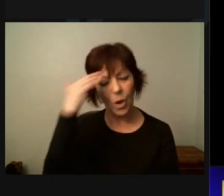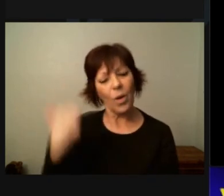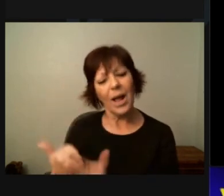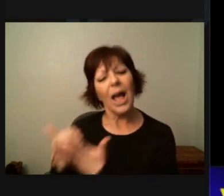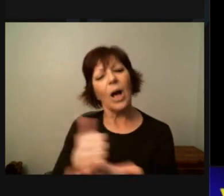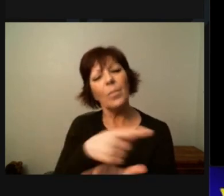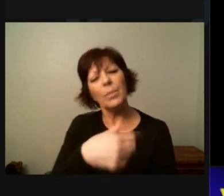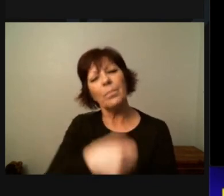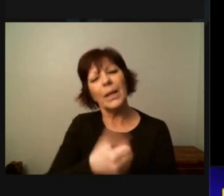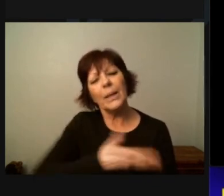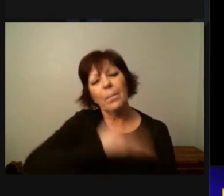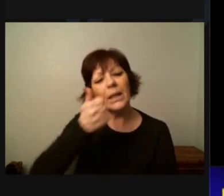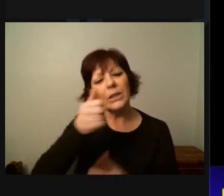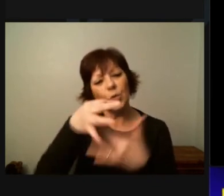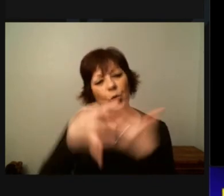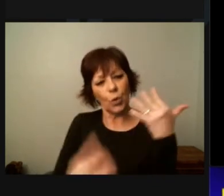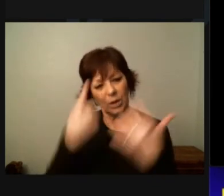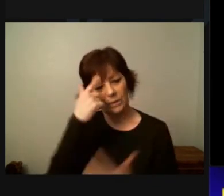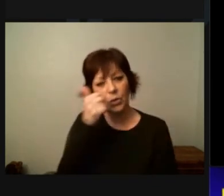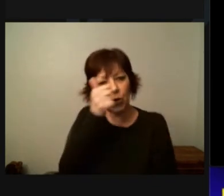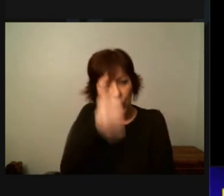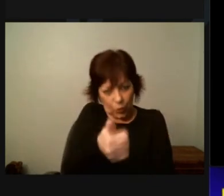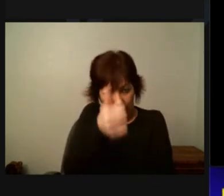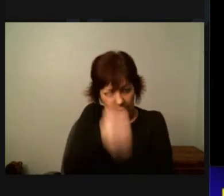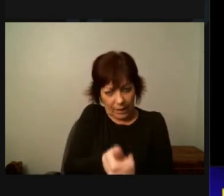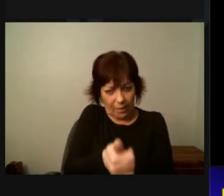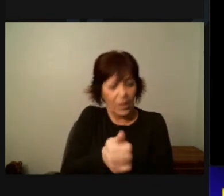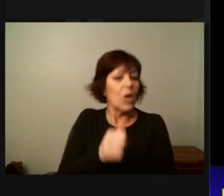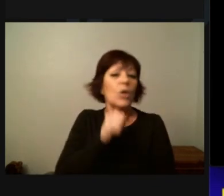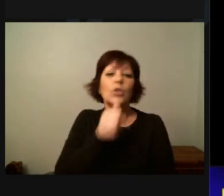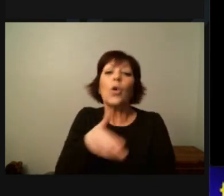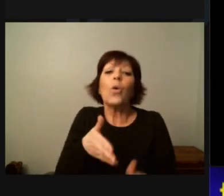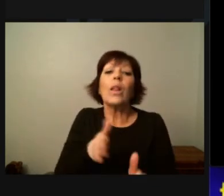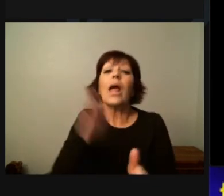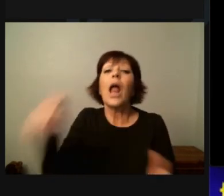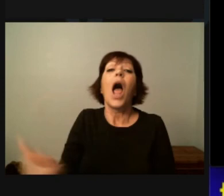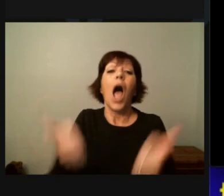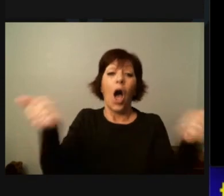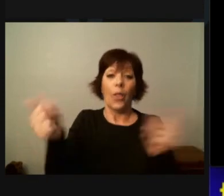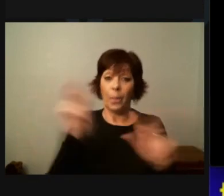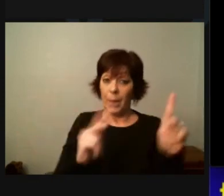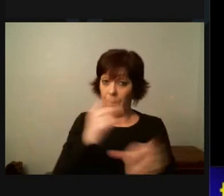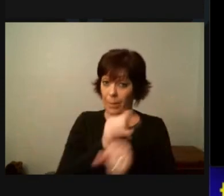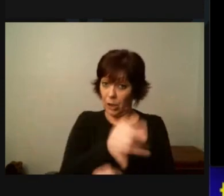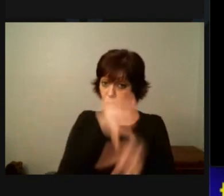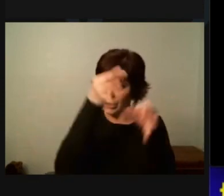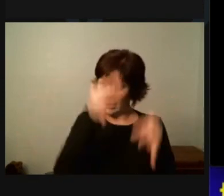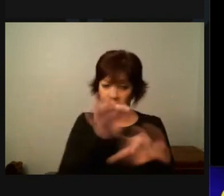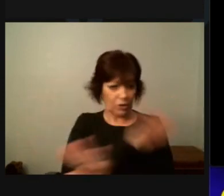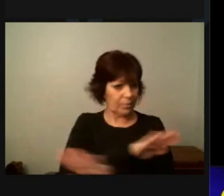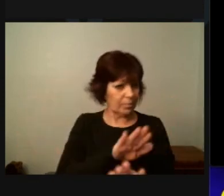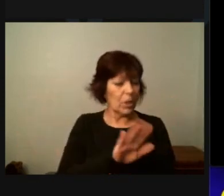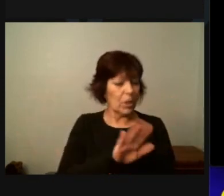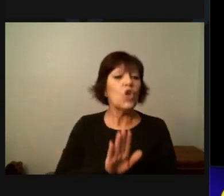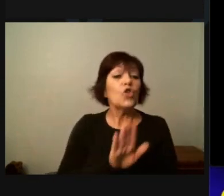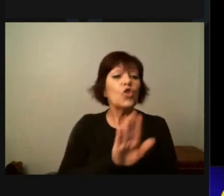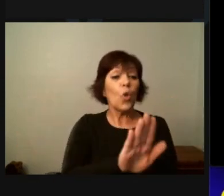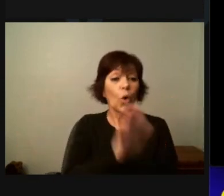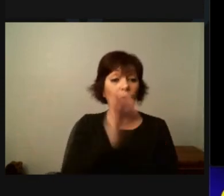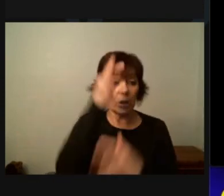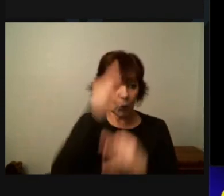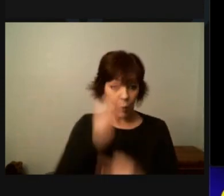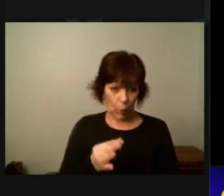best choice for yourself. Don't let anybody else make this decision for you. It's always your